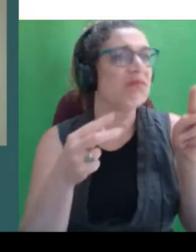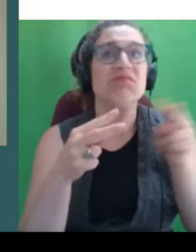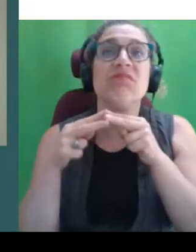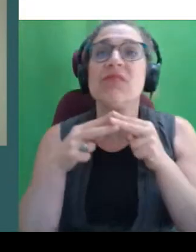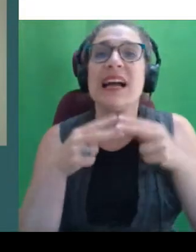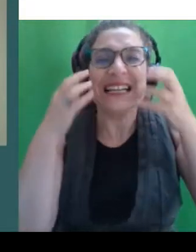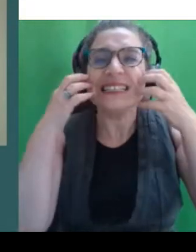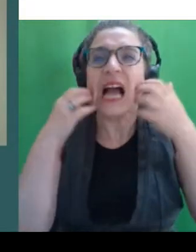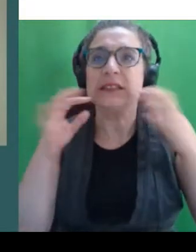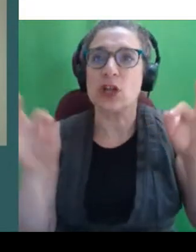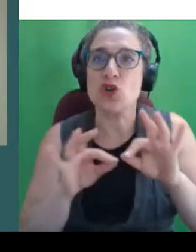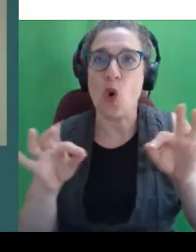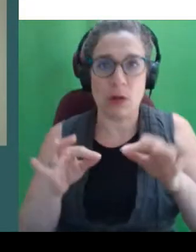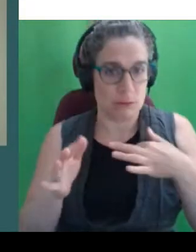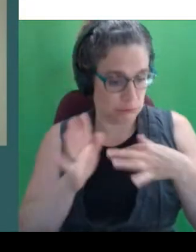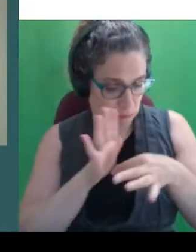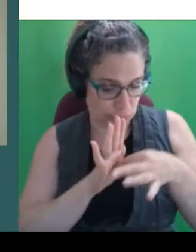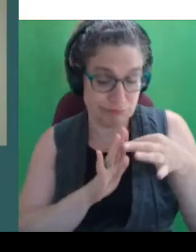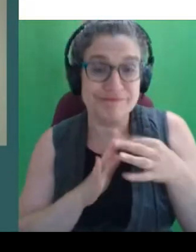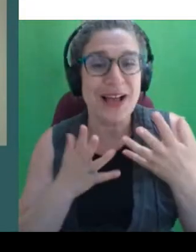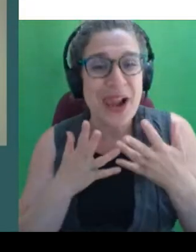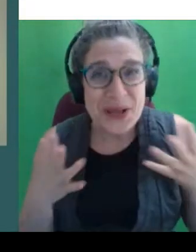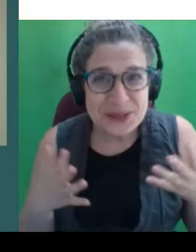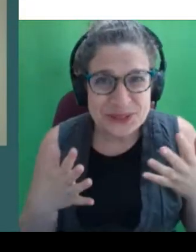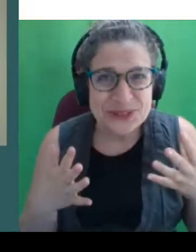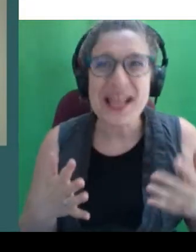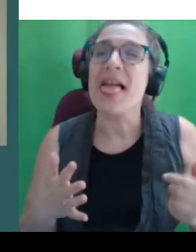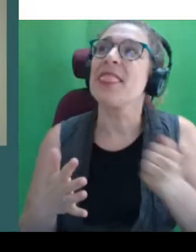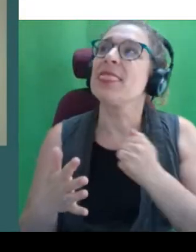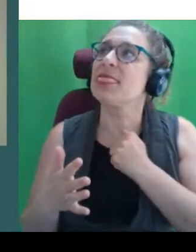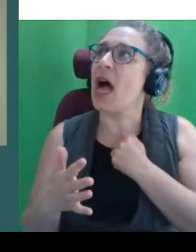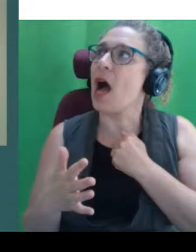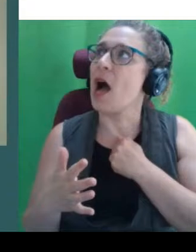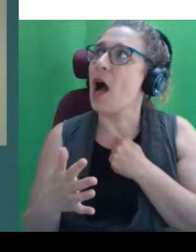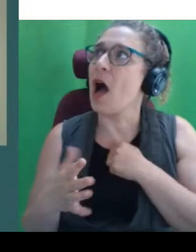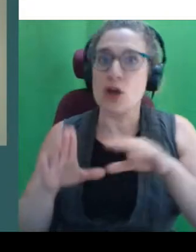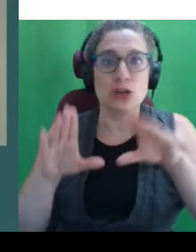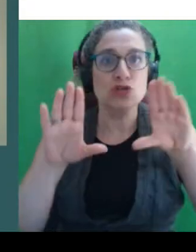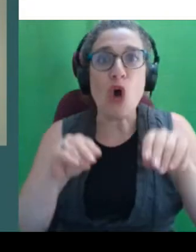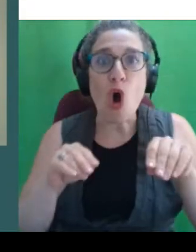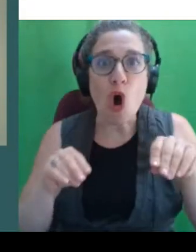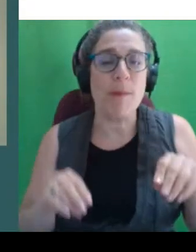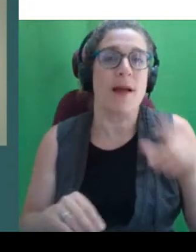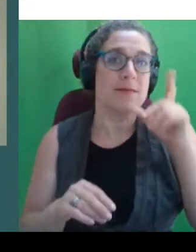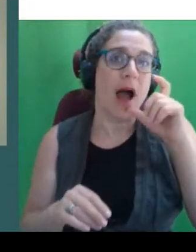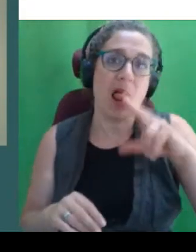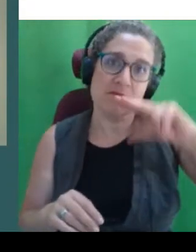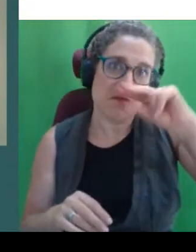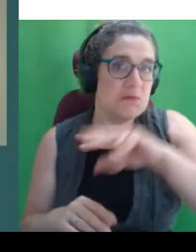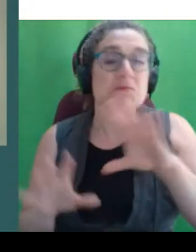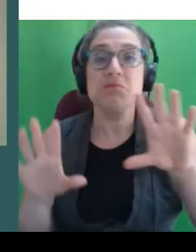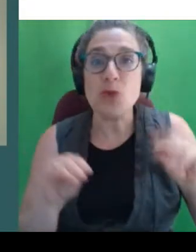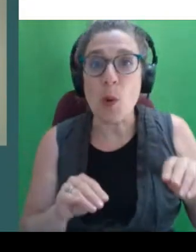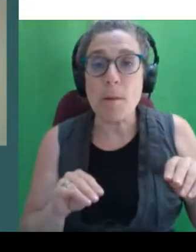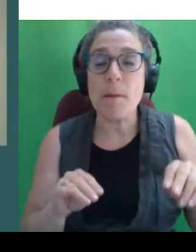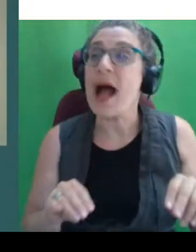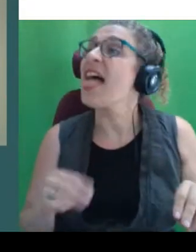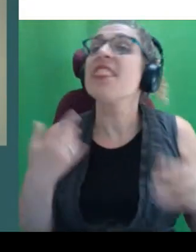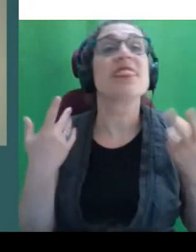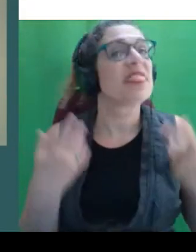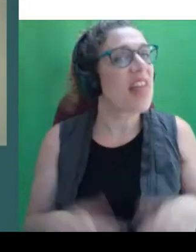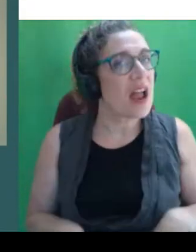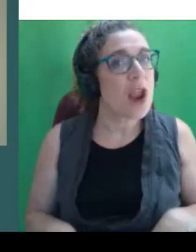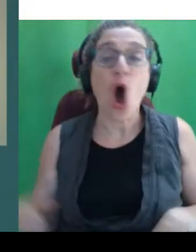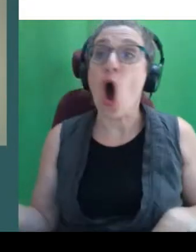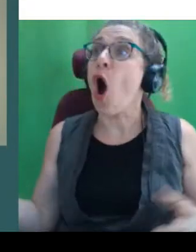symptoms get a lot better. They reduce or stop their inhalers, etc. And then they go home for the